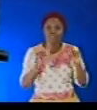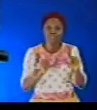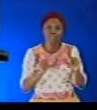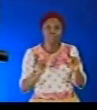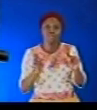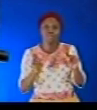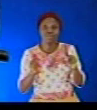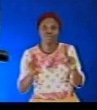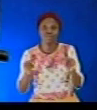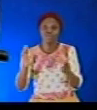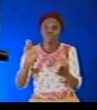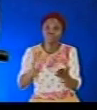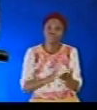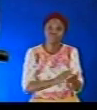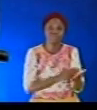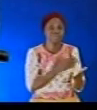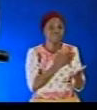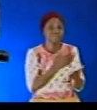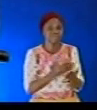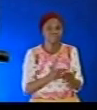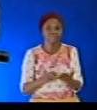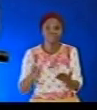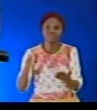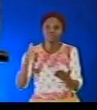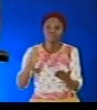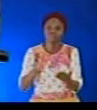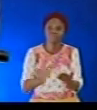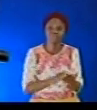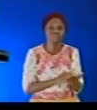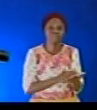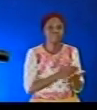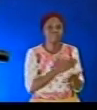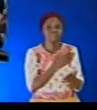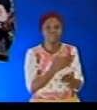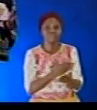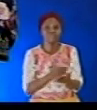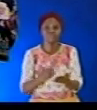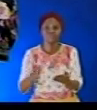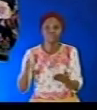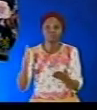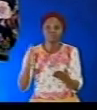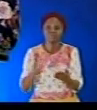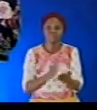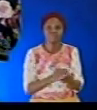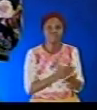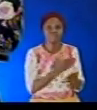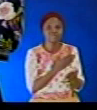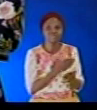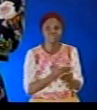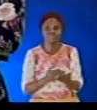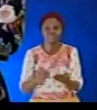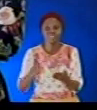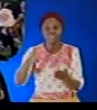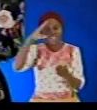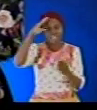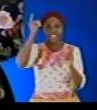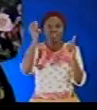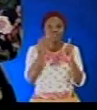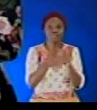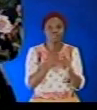no. Then do his will whatsoever he says unto you, his wealth fulfilled